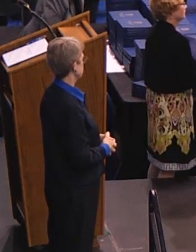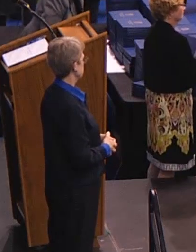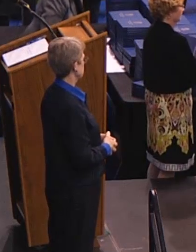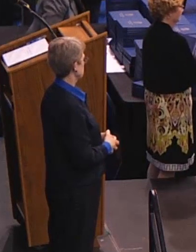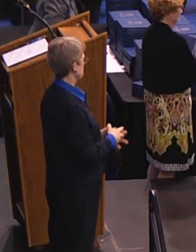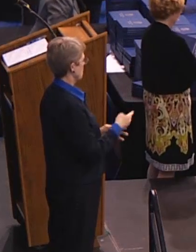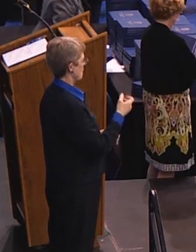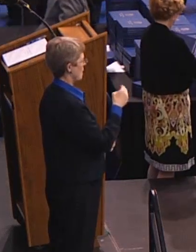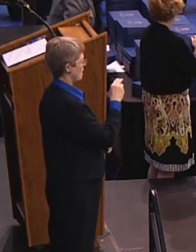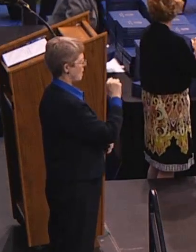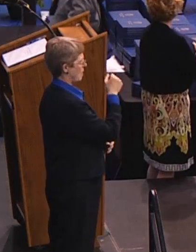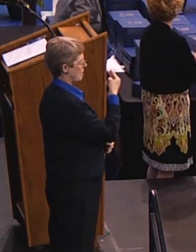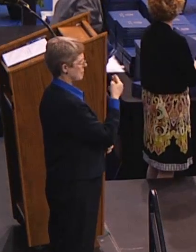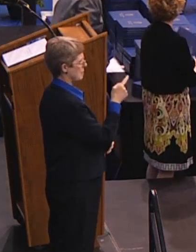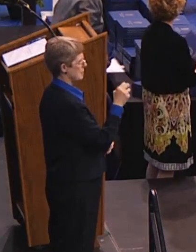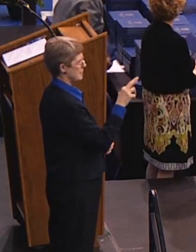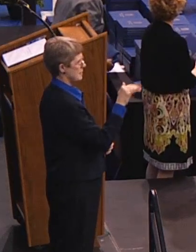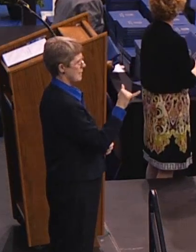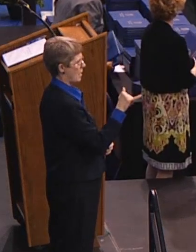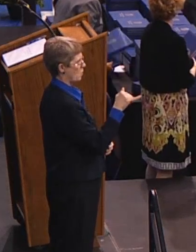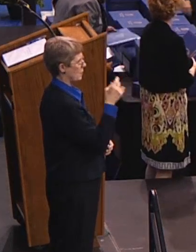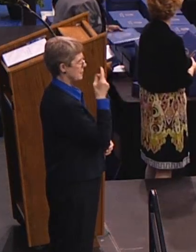Hannah Lee Terry, dental assisting.